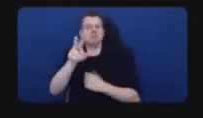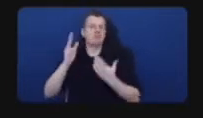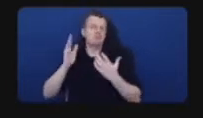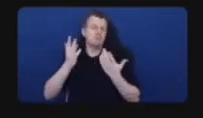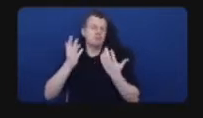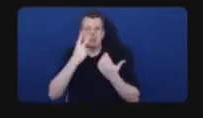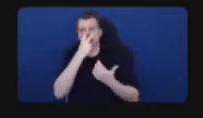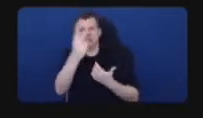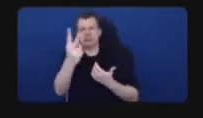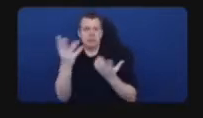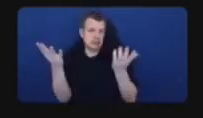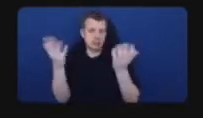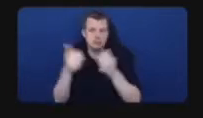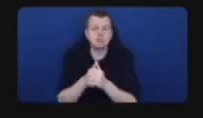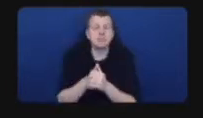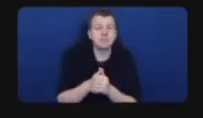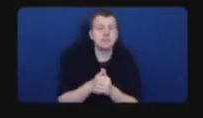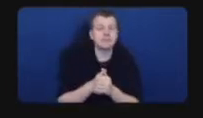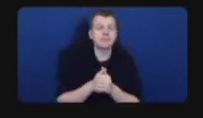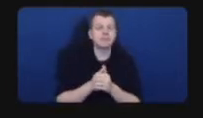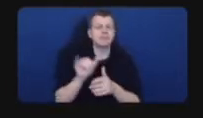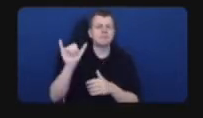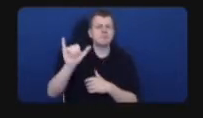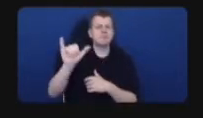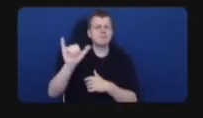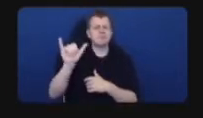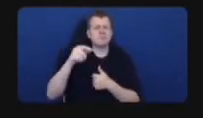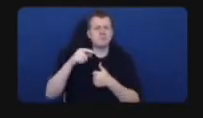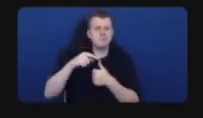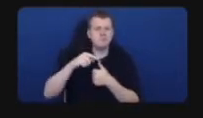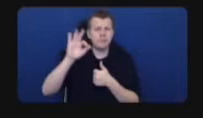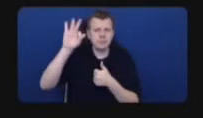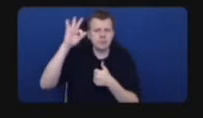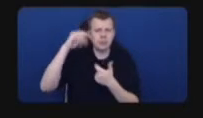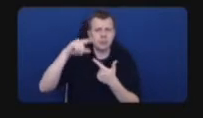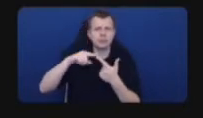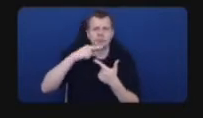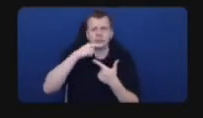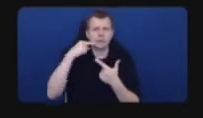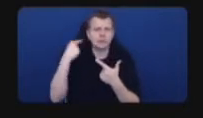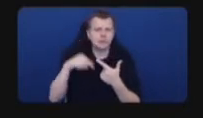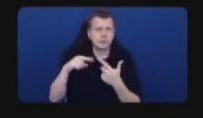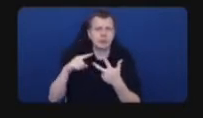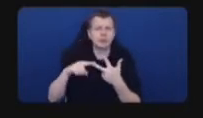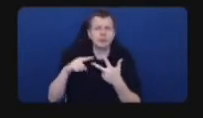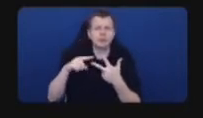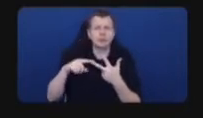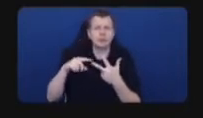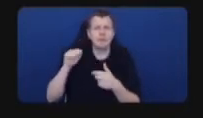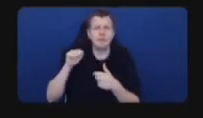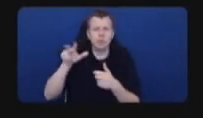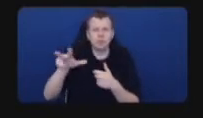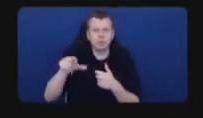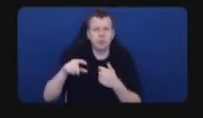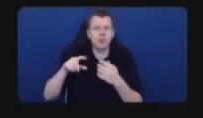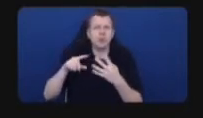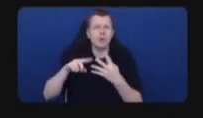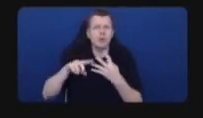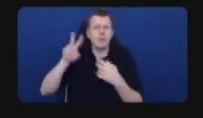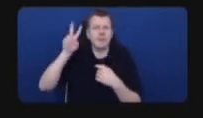accessible. We also have interpretation in French, Russian, Portuguese,